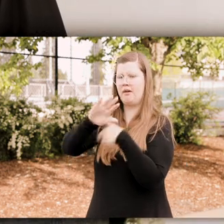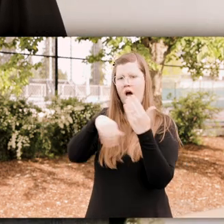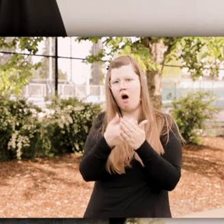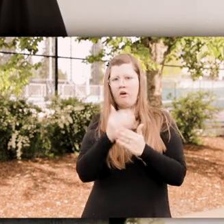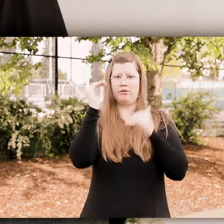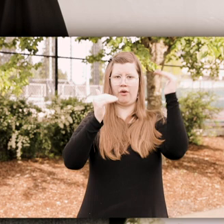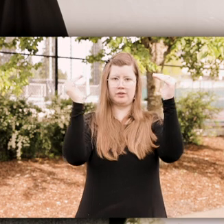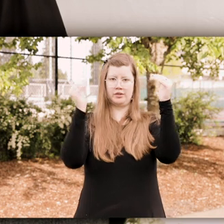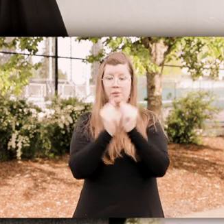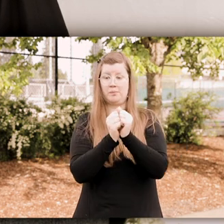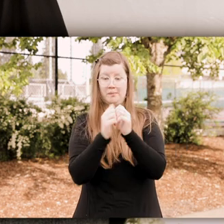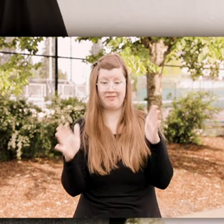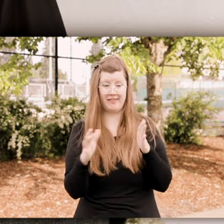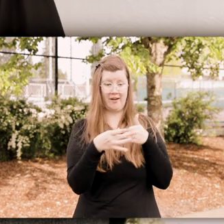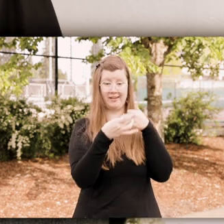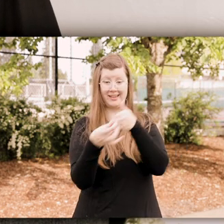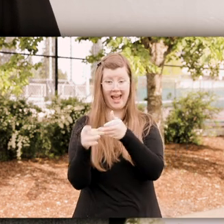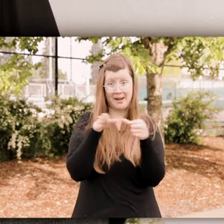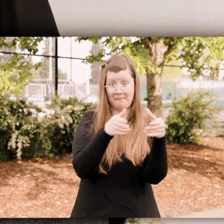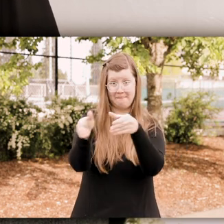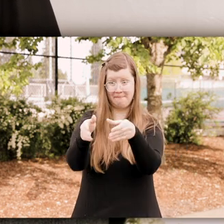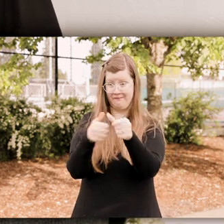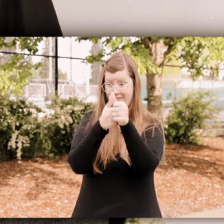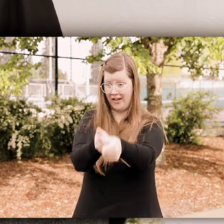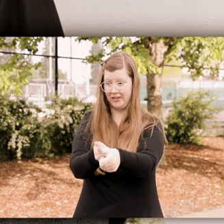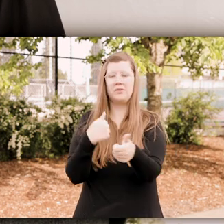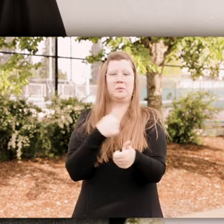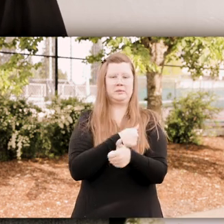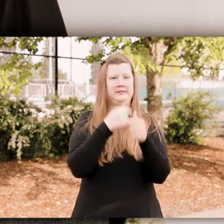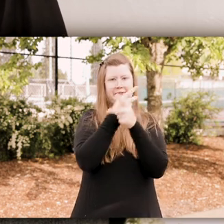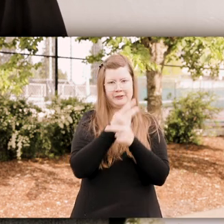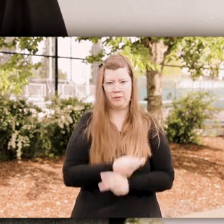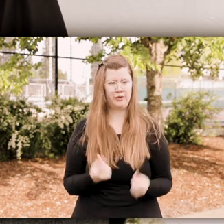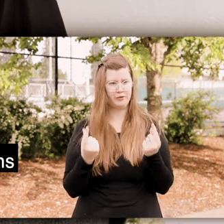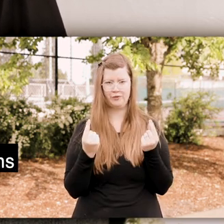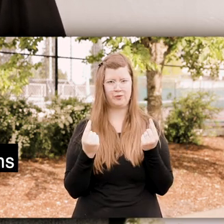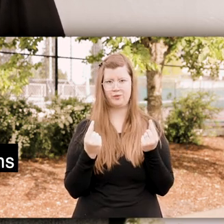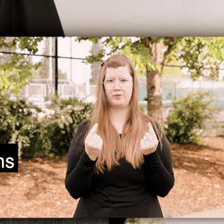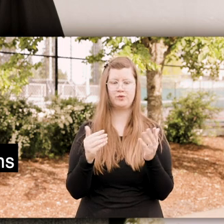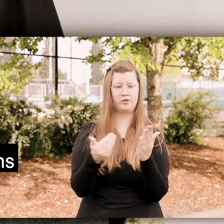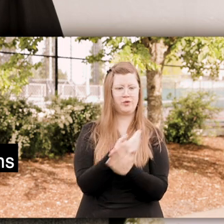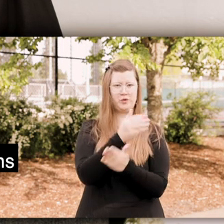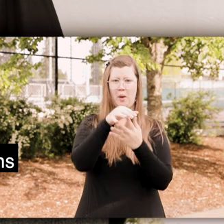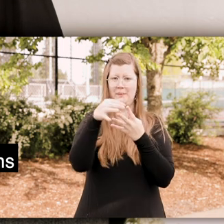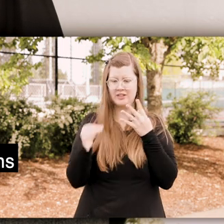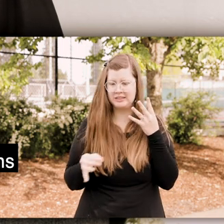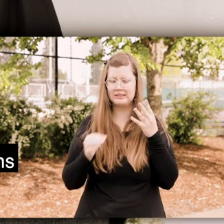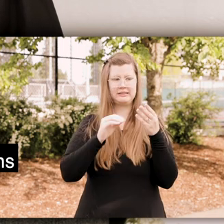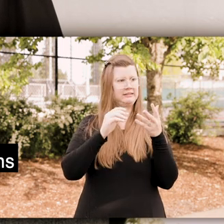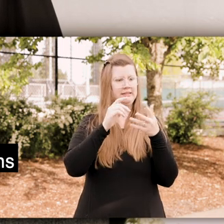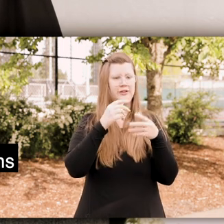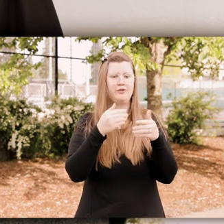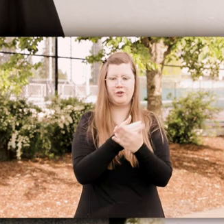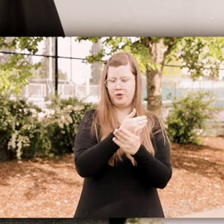our own affairs. Getting advice as we can, reevaluating new options we've never experienced, and